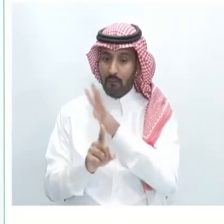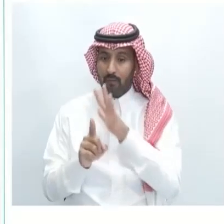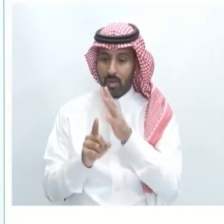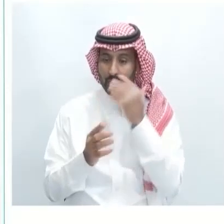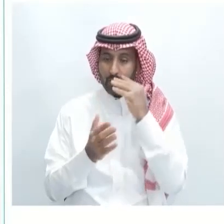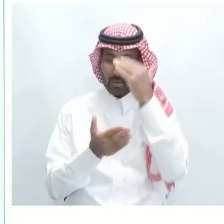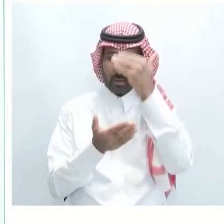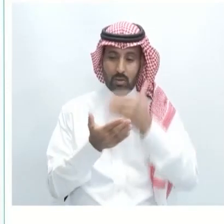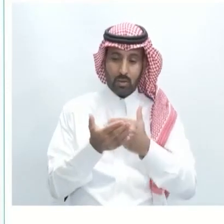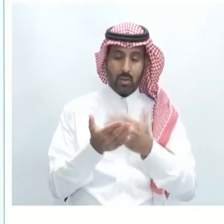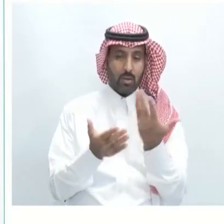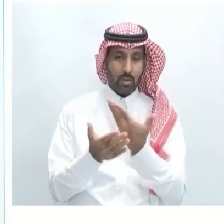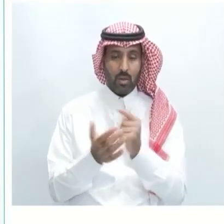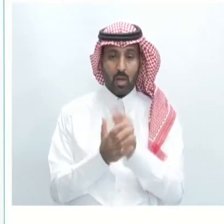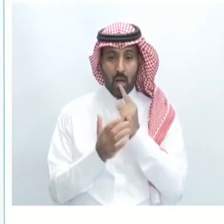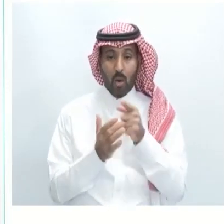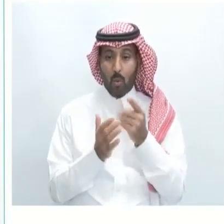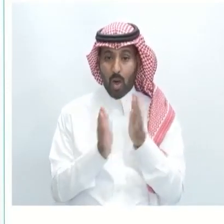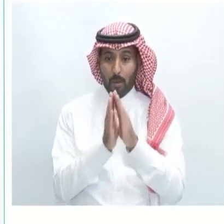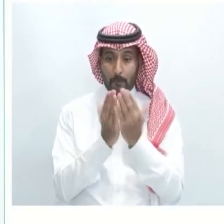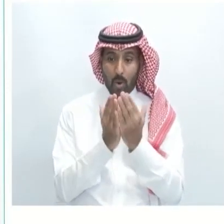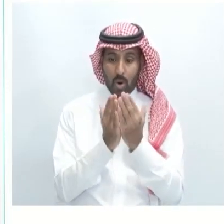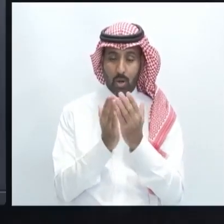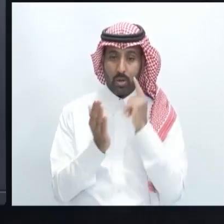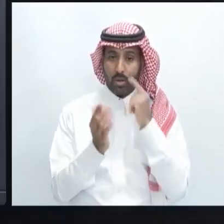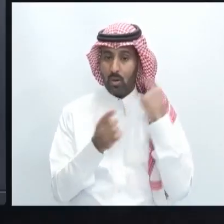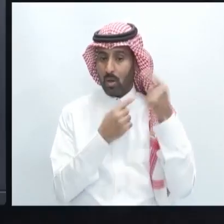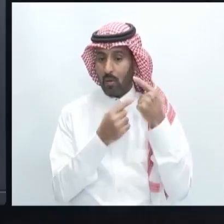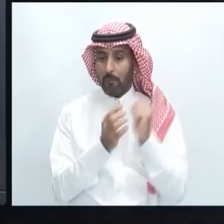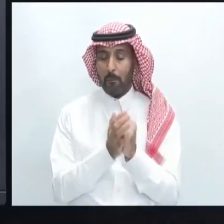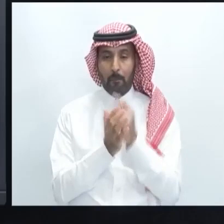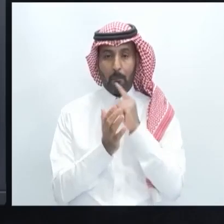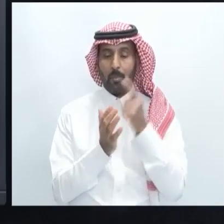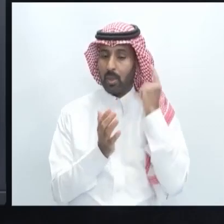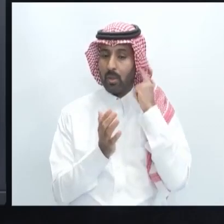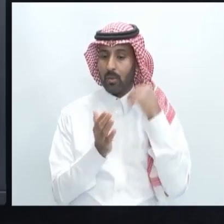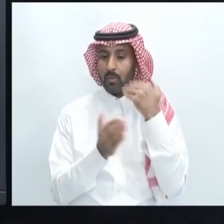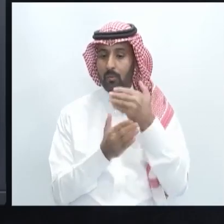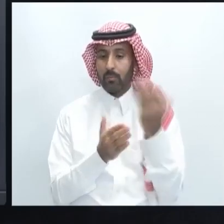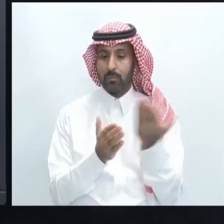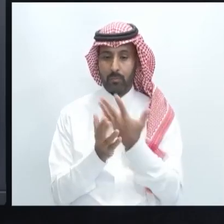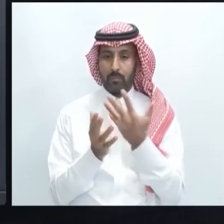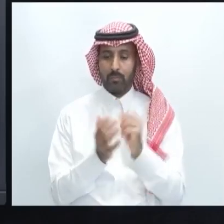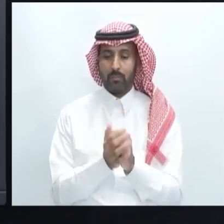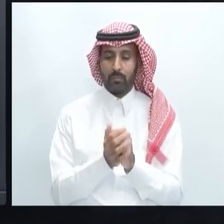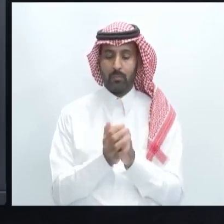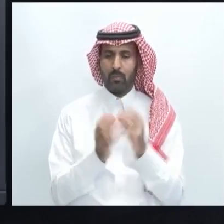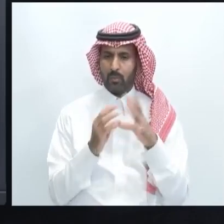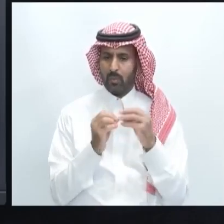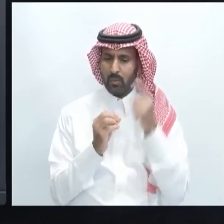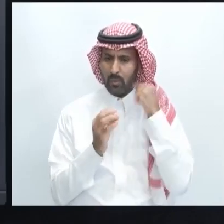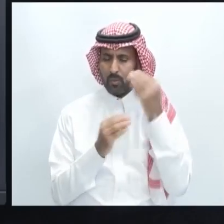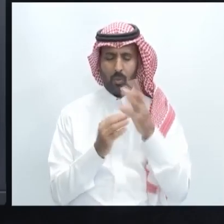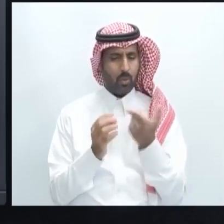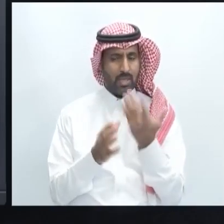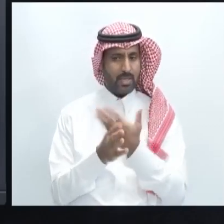you. This is the reading from our previous lesson. Just to refresh our memory, let's listen to the reading article again. Then we will fill the chart